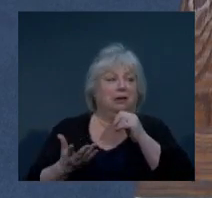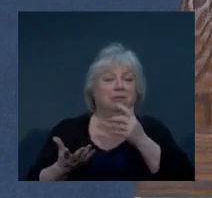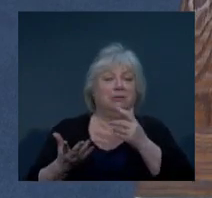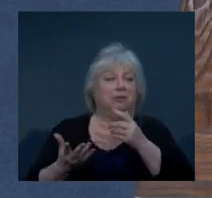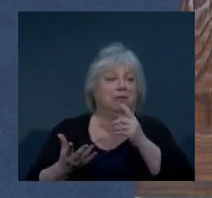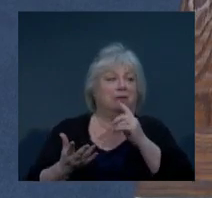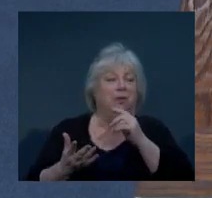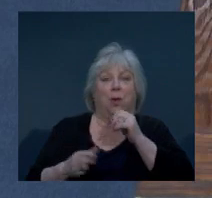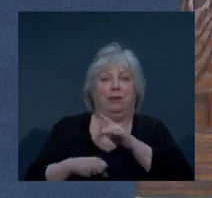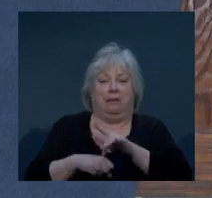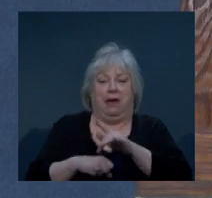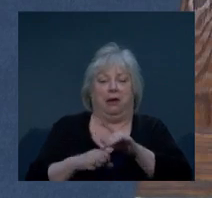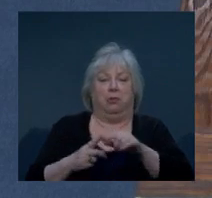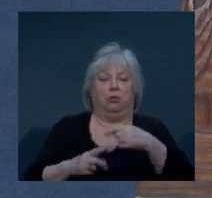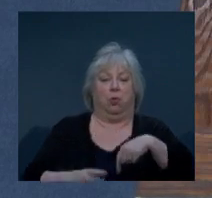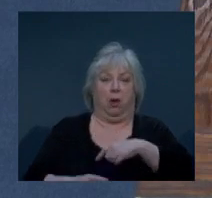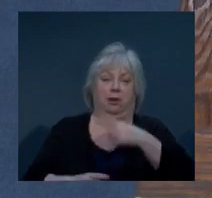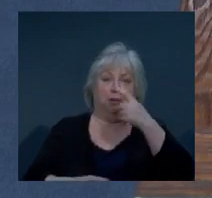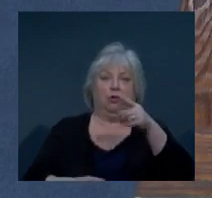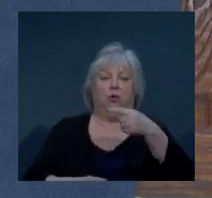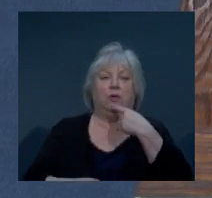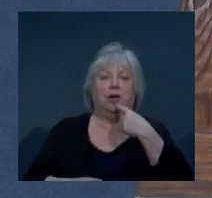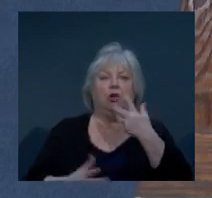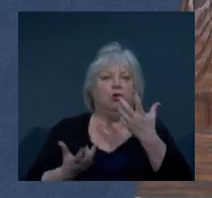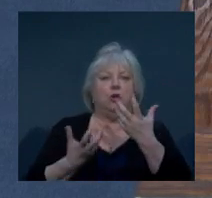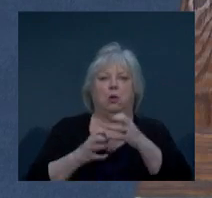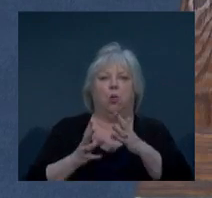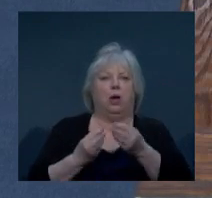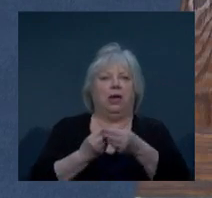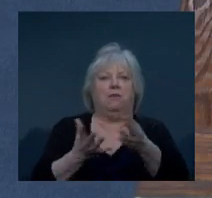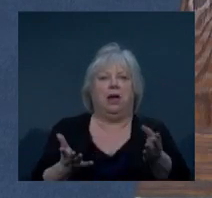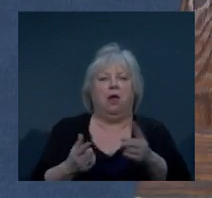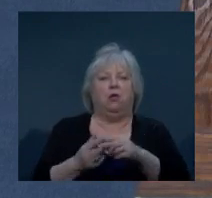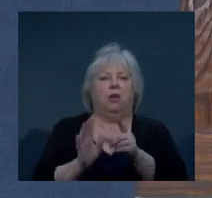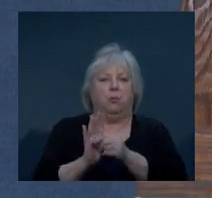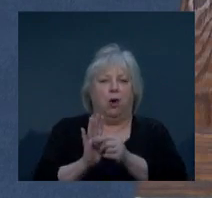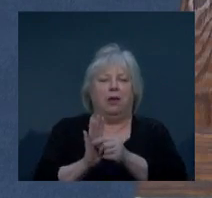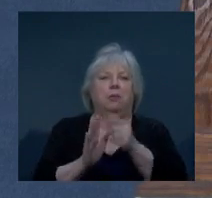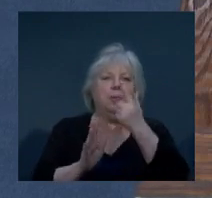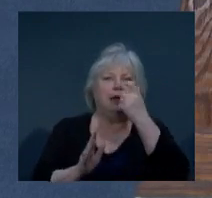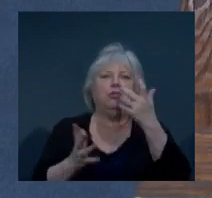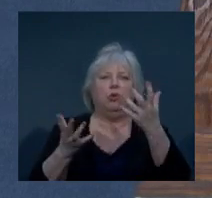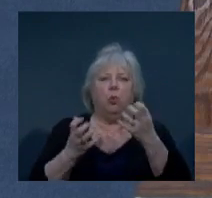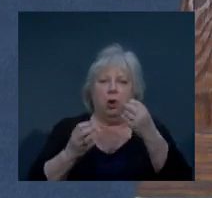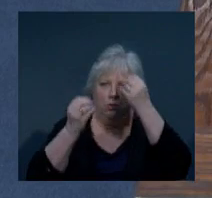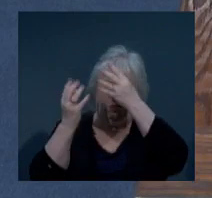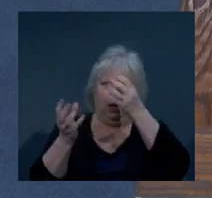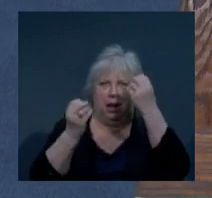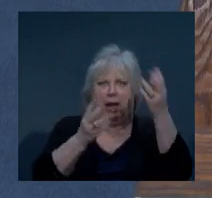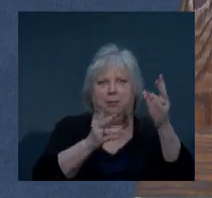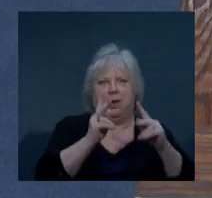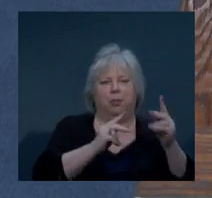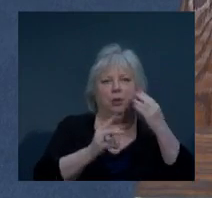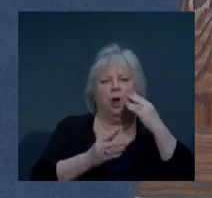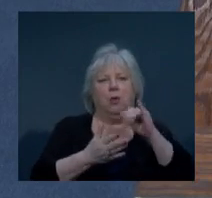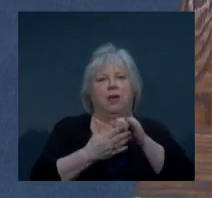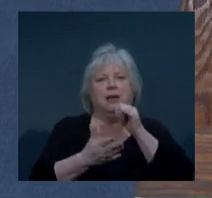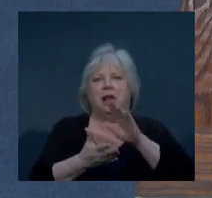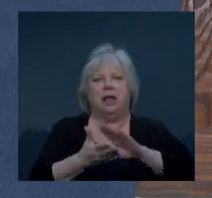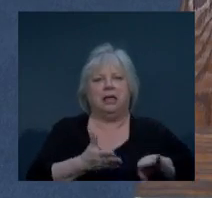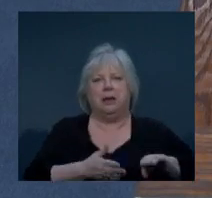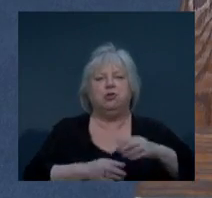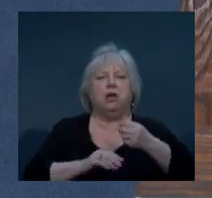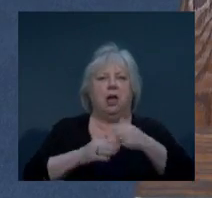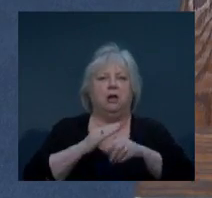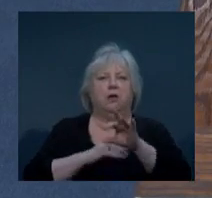to us, because you stated that you didn't want to give it out to the press because you wanted to let these individuals know. And that's not an exemption under the FOI request.